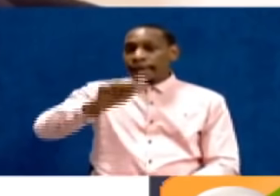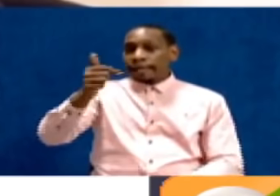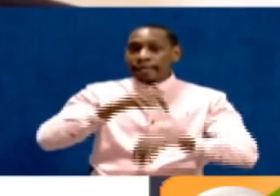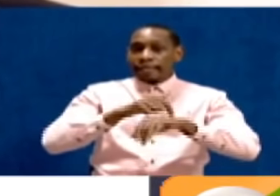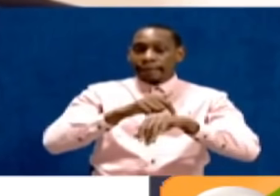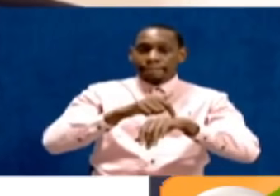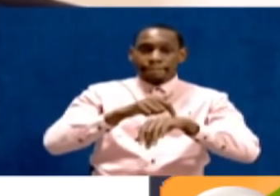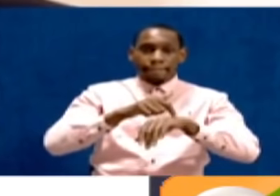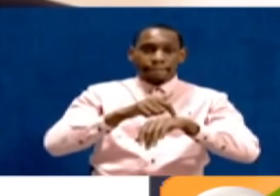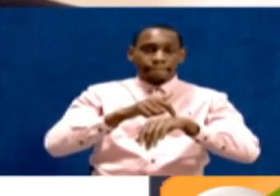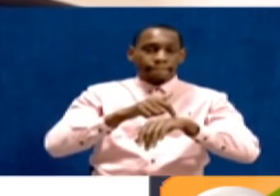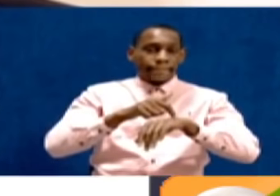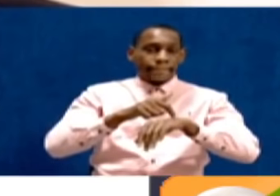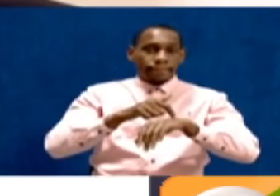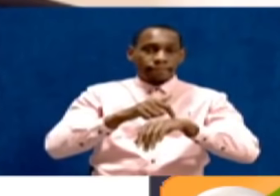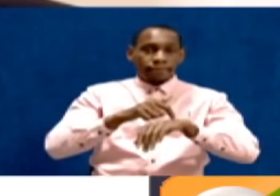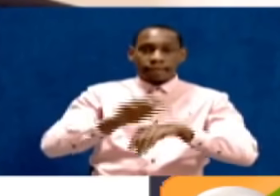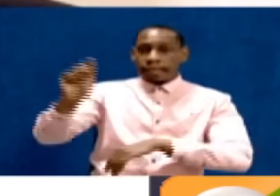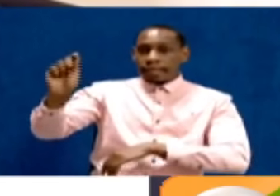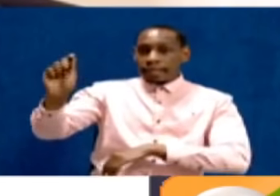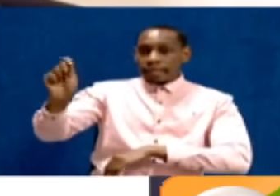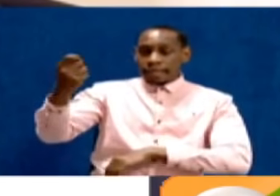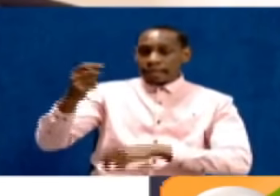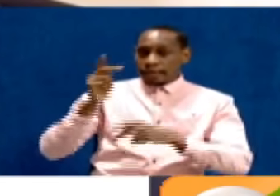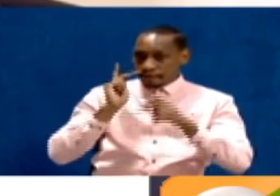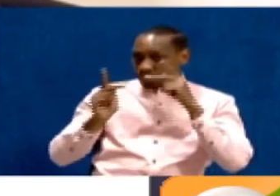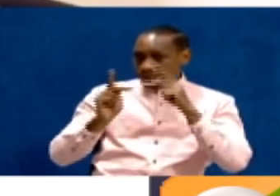sometimes on the Kenyan front,